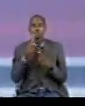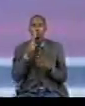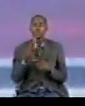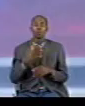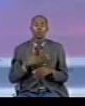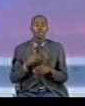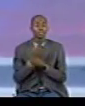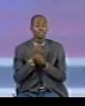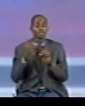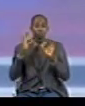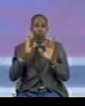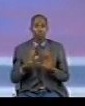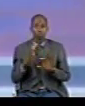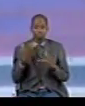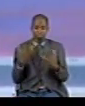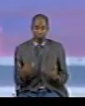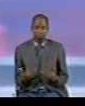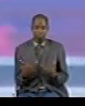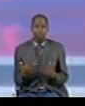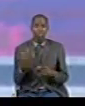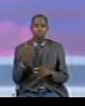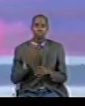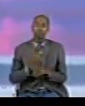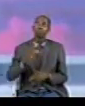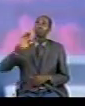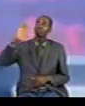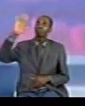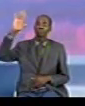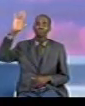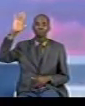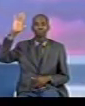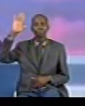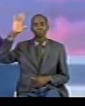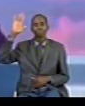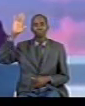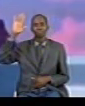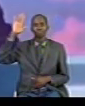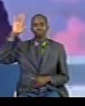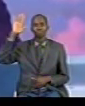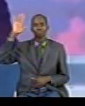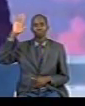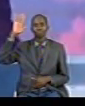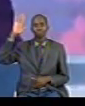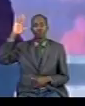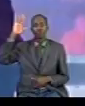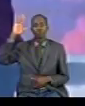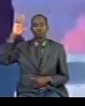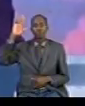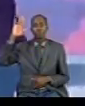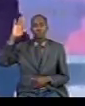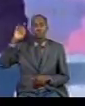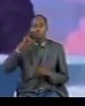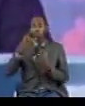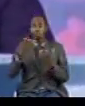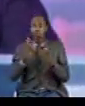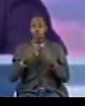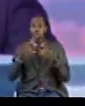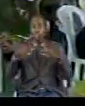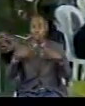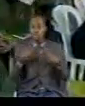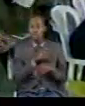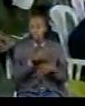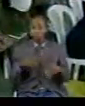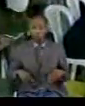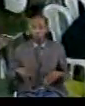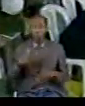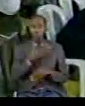are you? Where are you? Raise up that hand. God bless you there. God bless you there. I see that. God bless you there. Raise it up very well. If you're raising up your